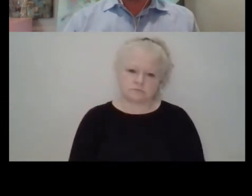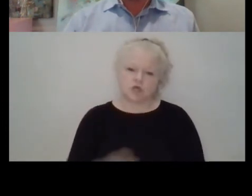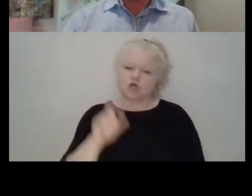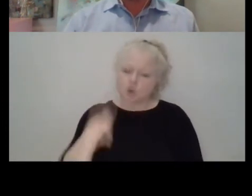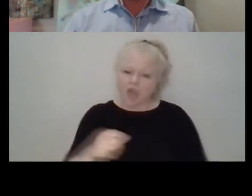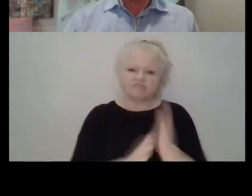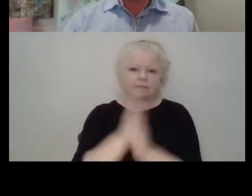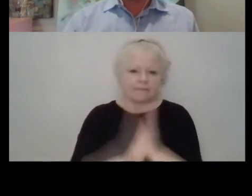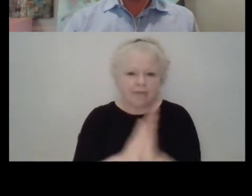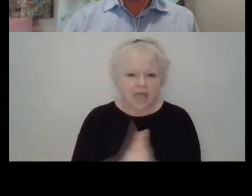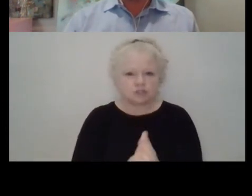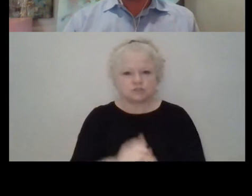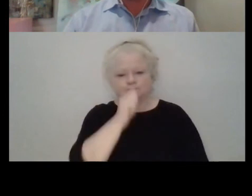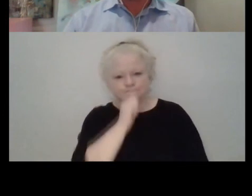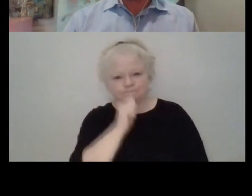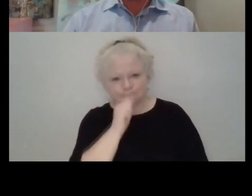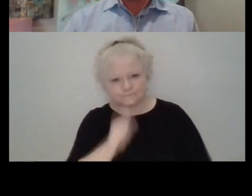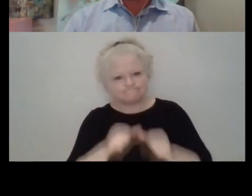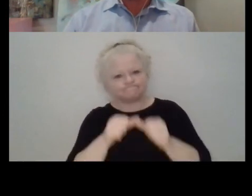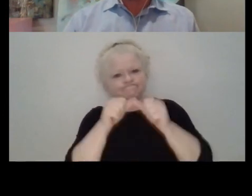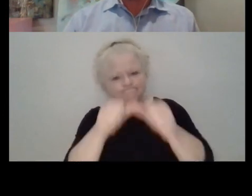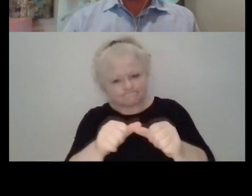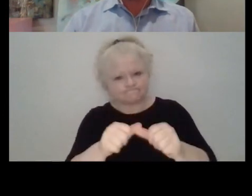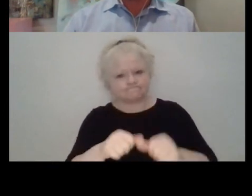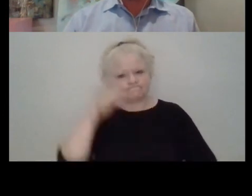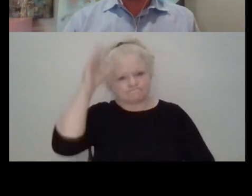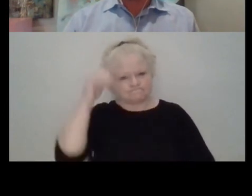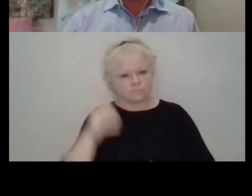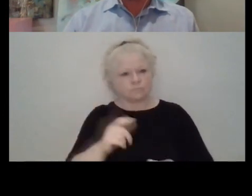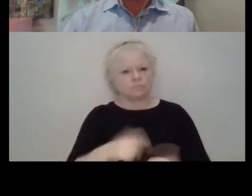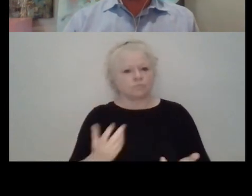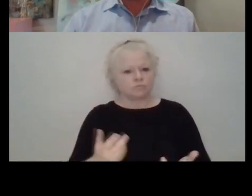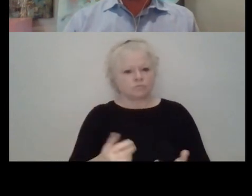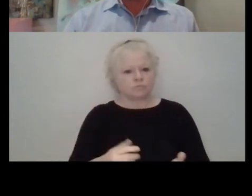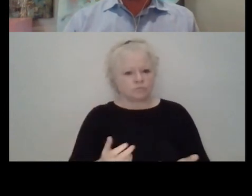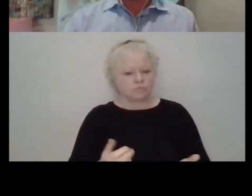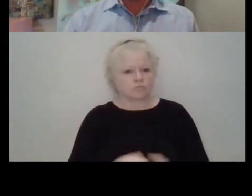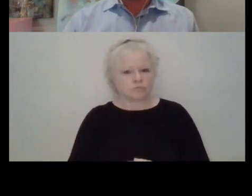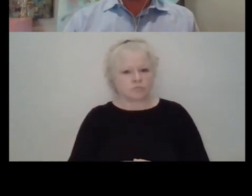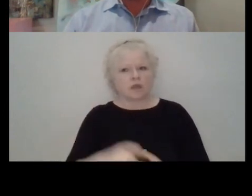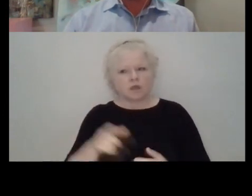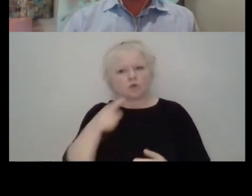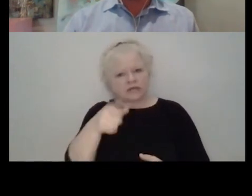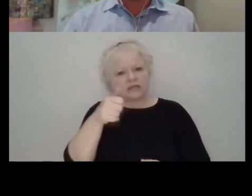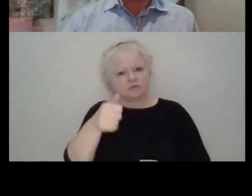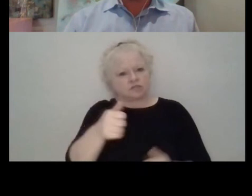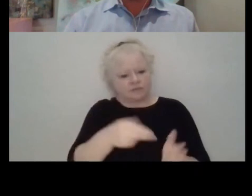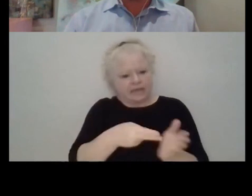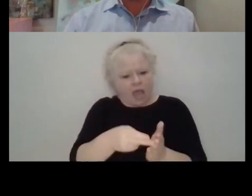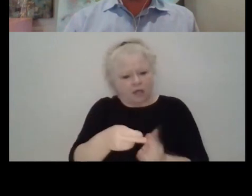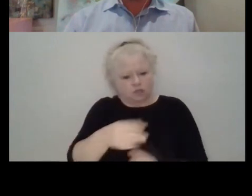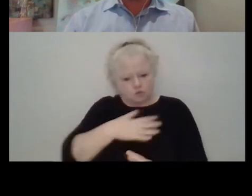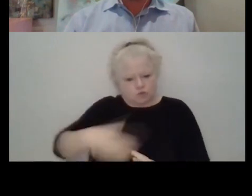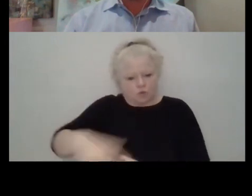really happens out of commitment. It really happens out of trying to understand, mostly be honest about what surrounds you